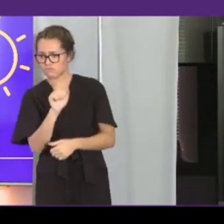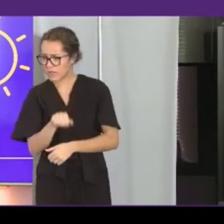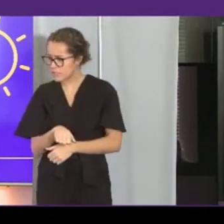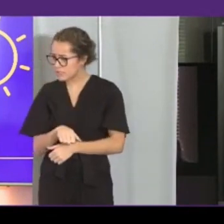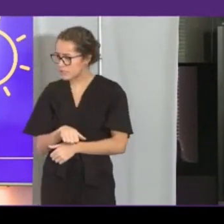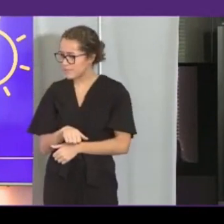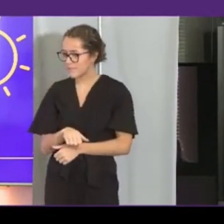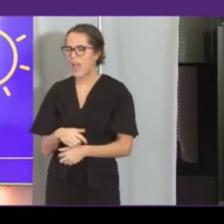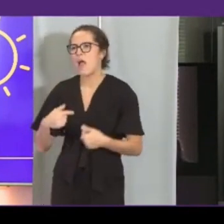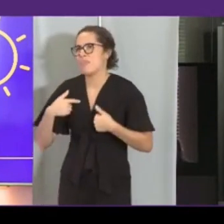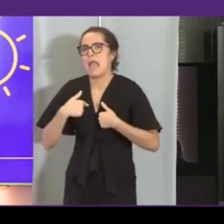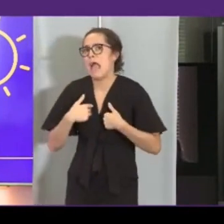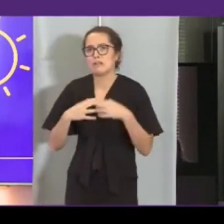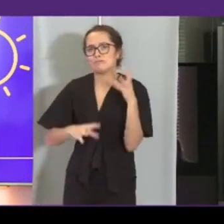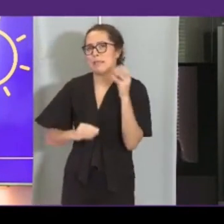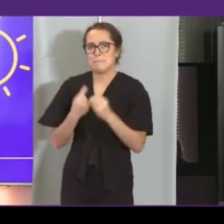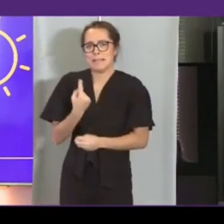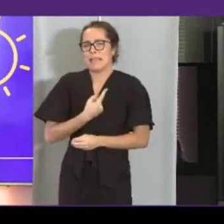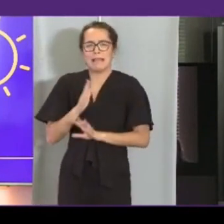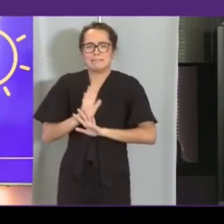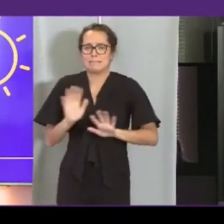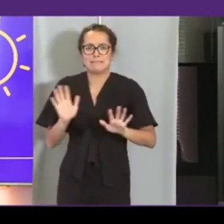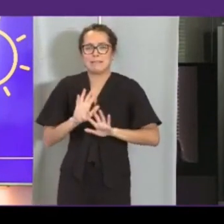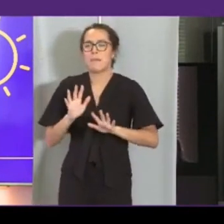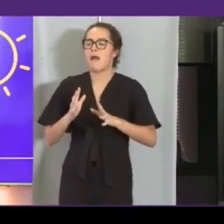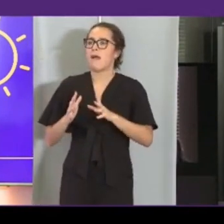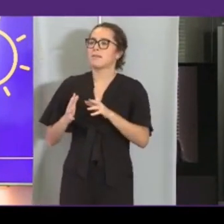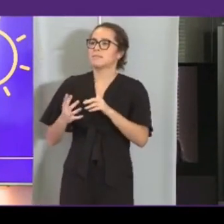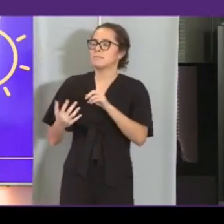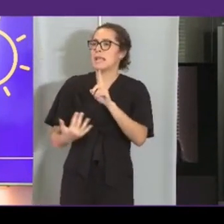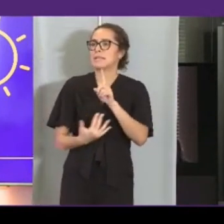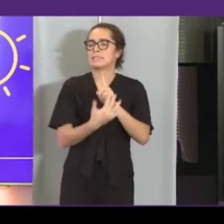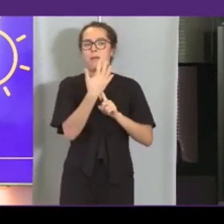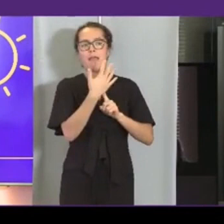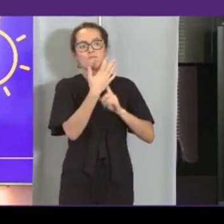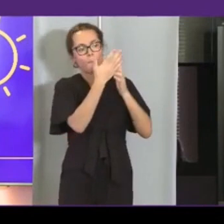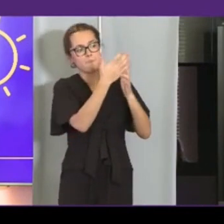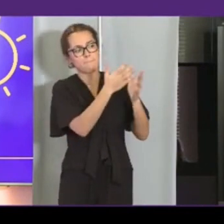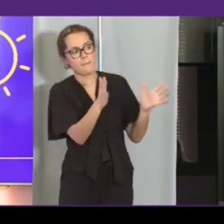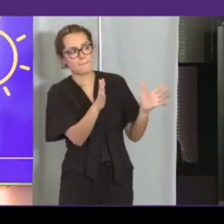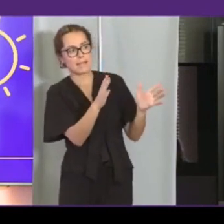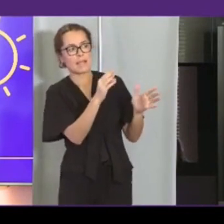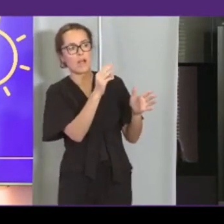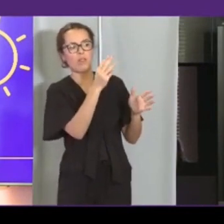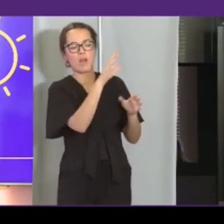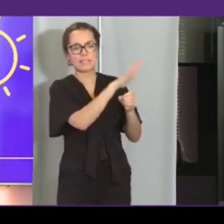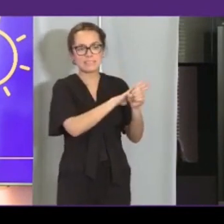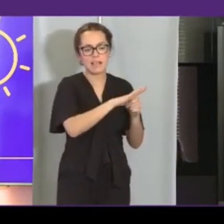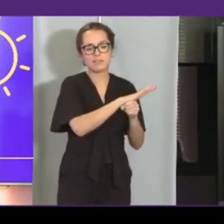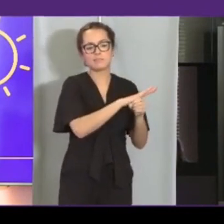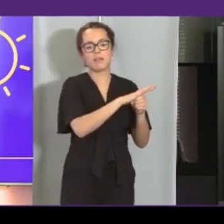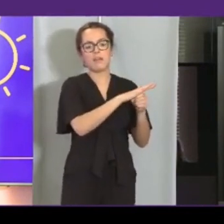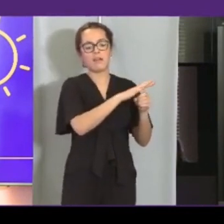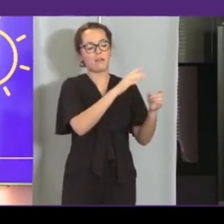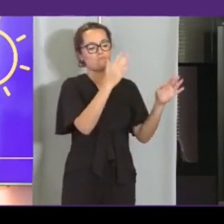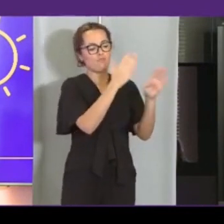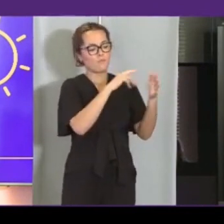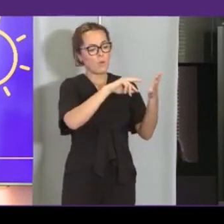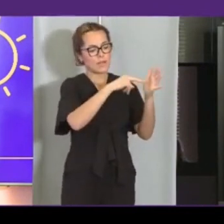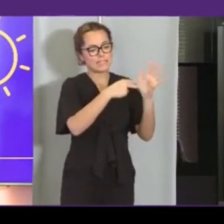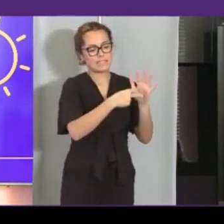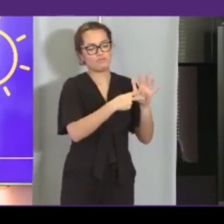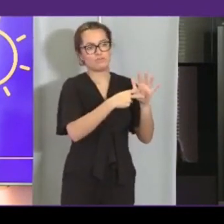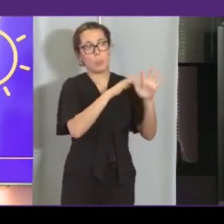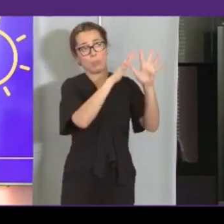say I invented it. Again, No. I drew a lot of inspiration from public, third sector and private organisations across the world who had